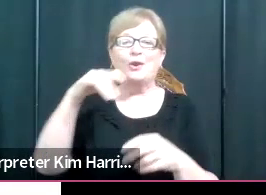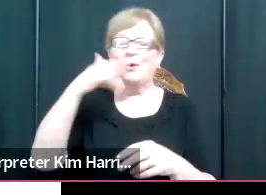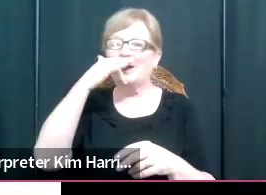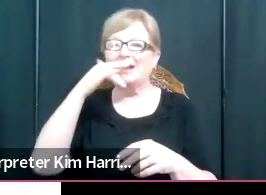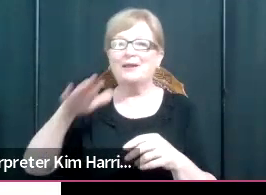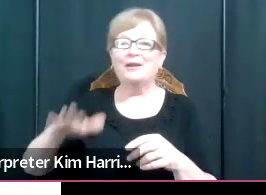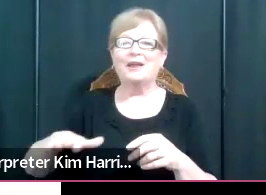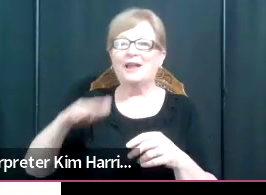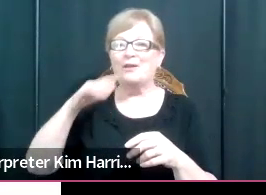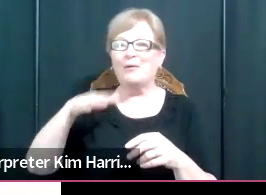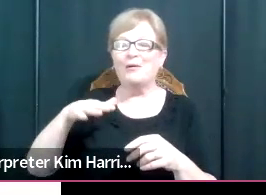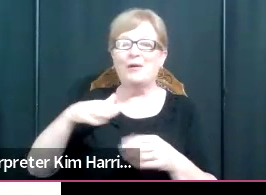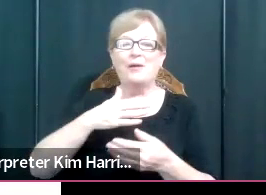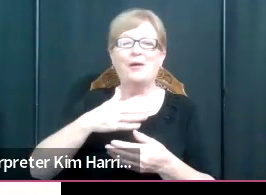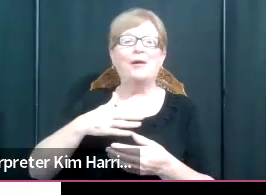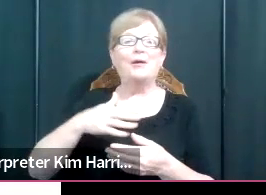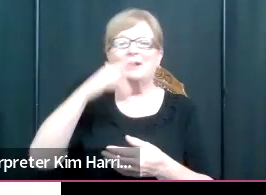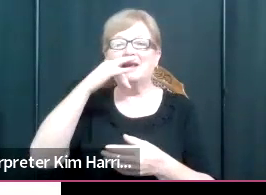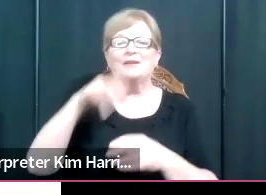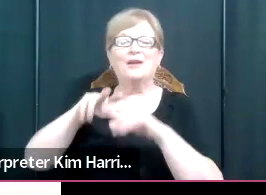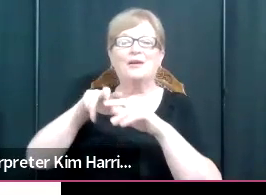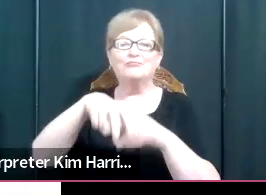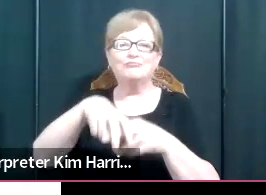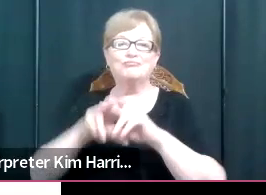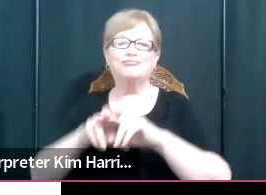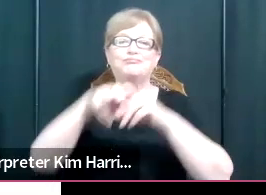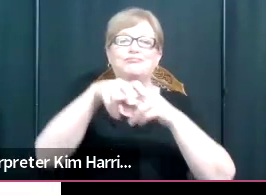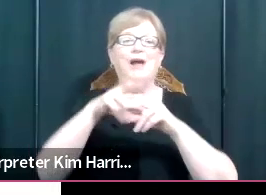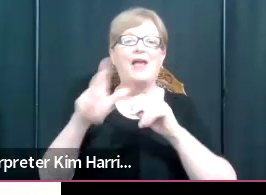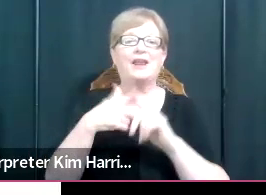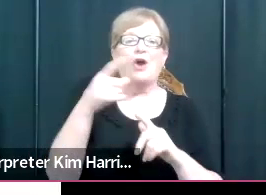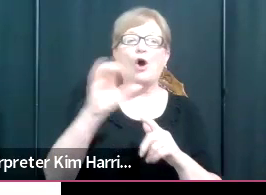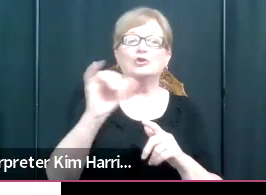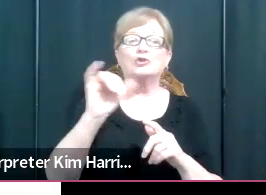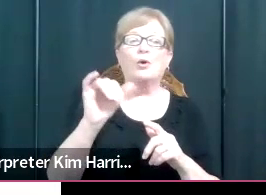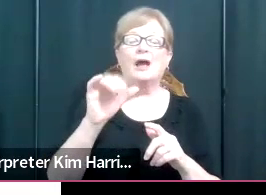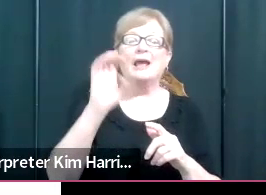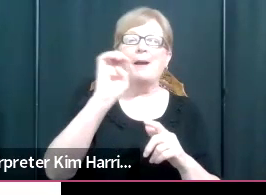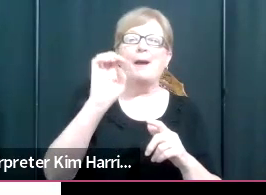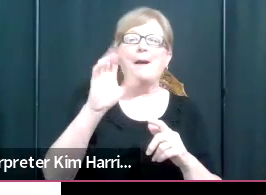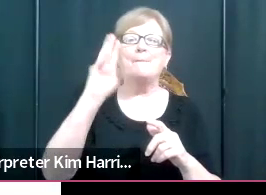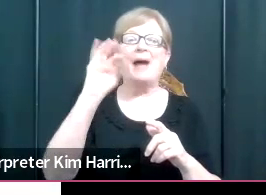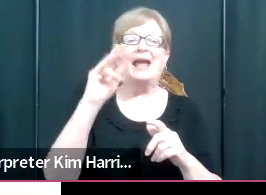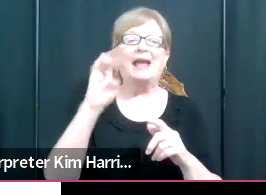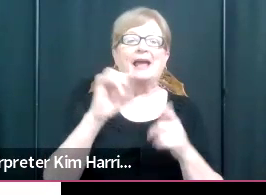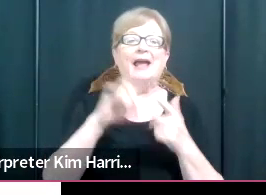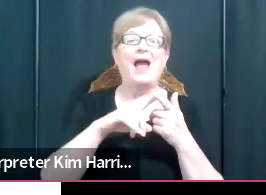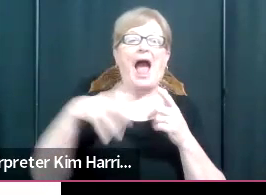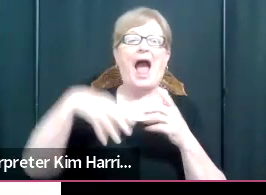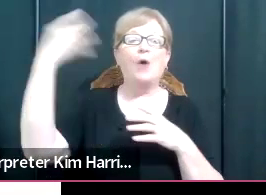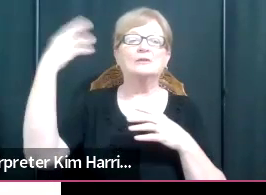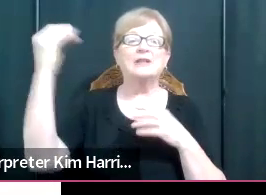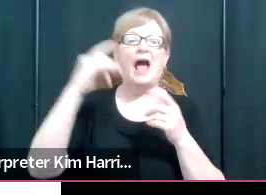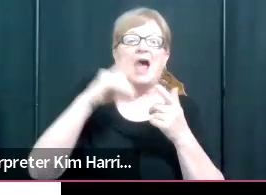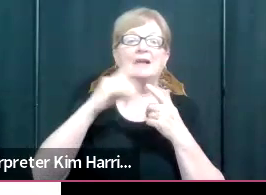And then someone utilizing an e-bike, actually with our outdoor recreation and gaming and crafting